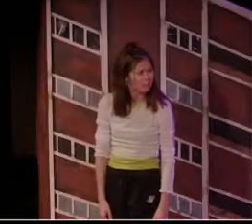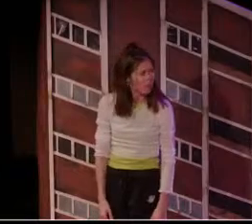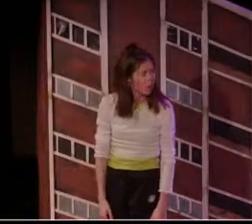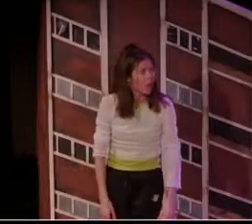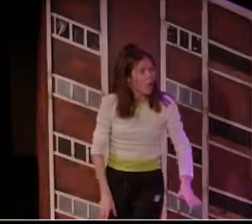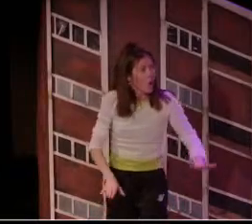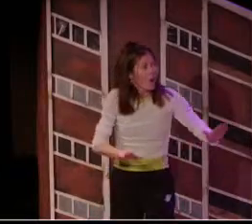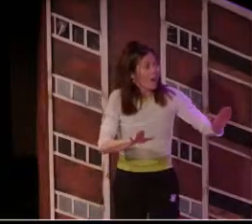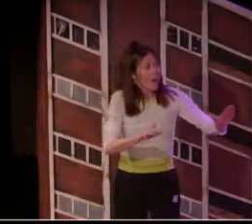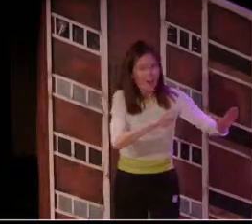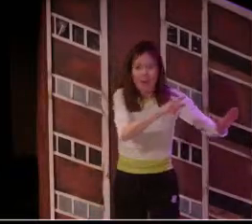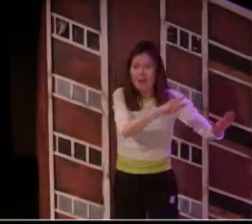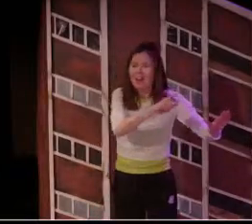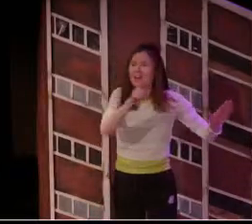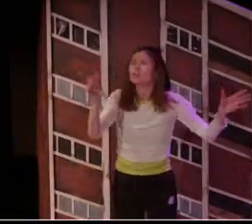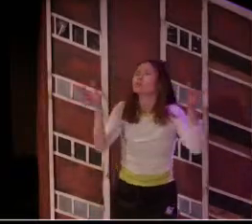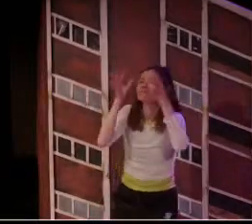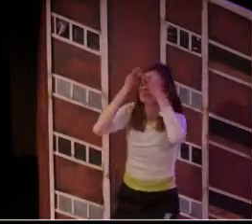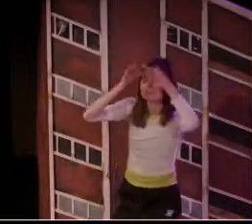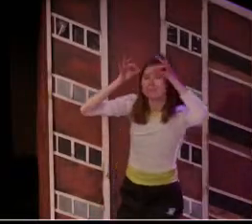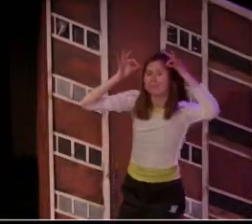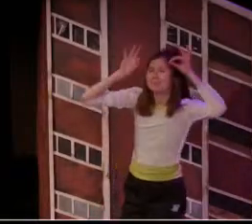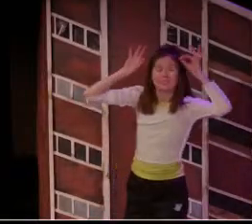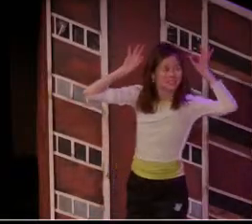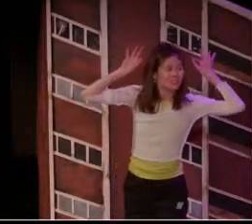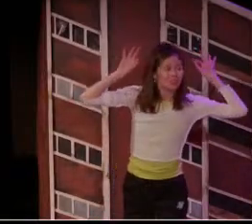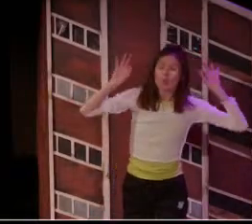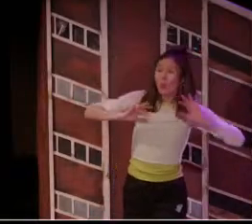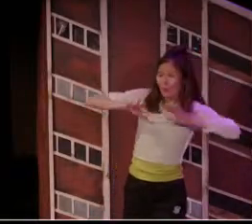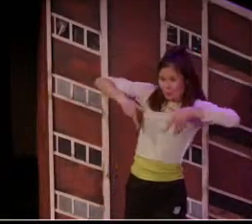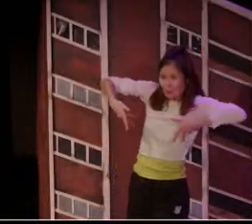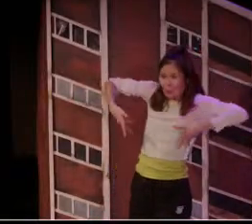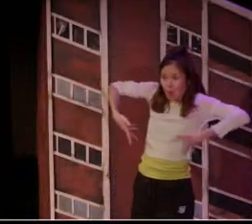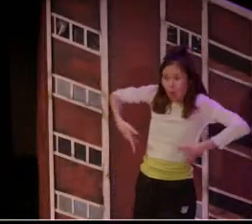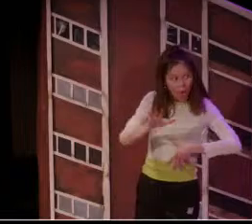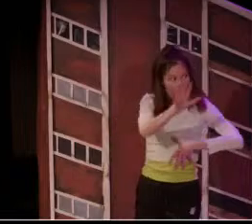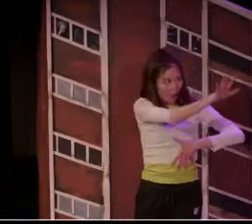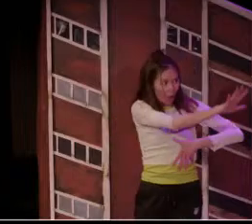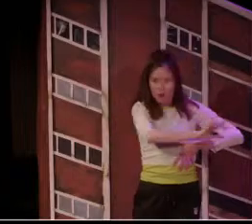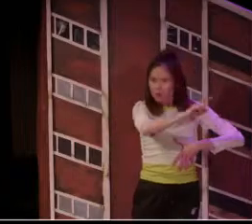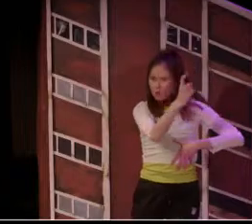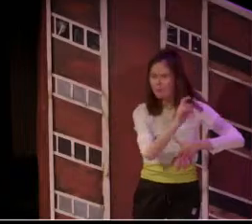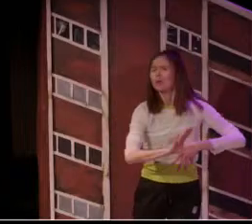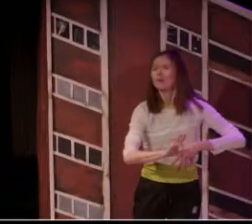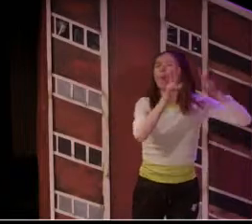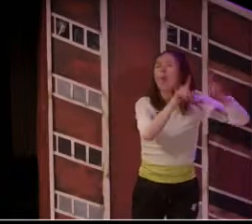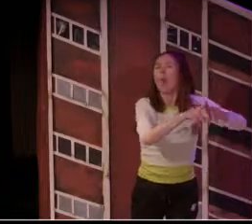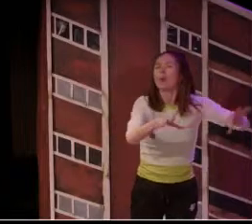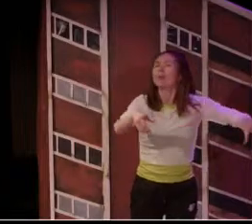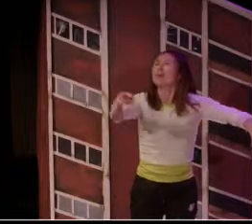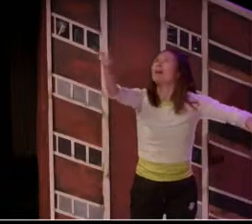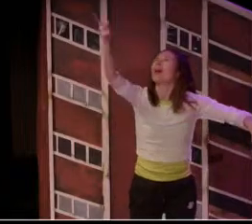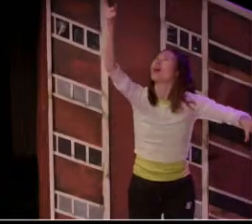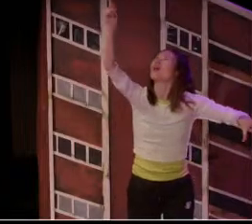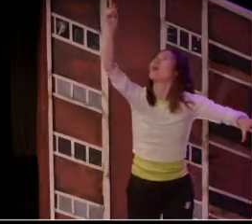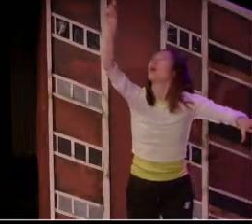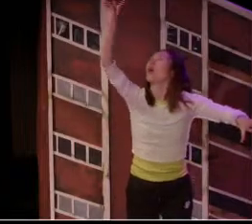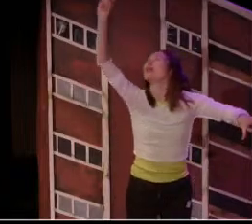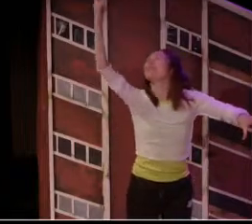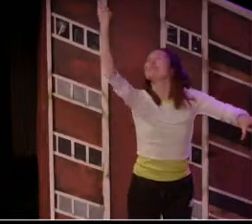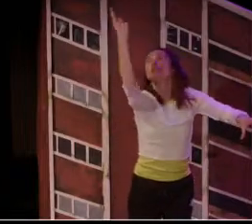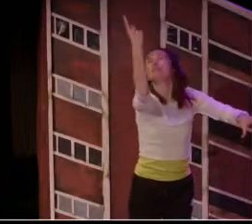With your bright blooming garb, you less resemble a shepherdess than radiant goddess Flora